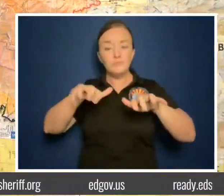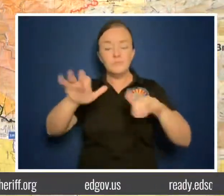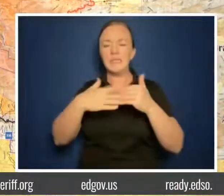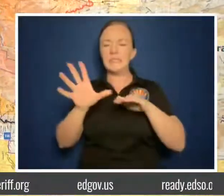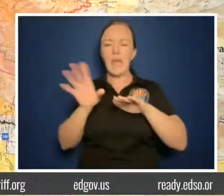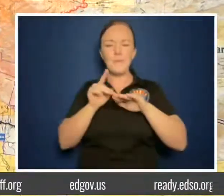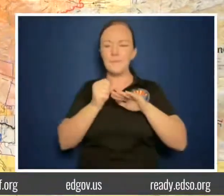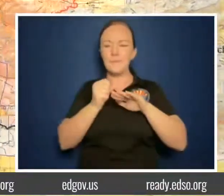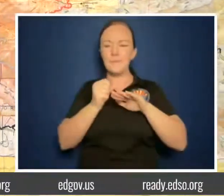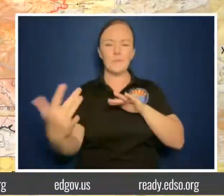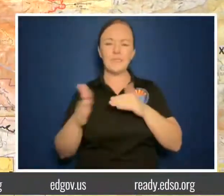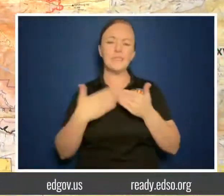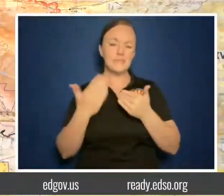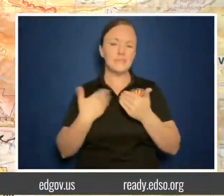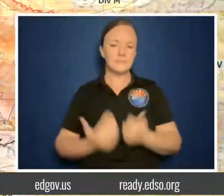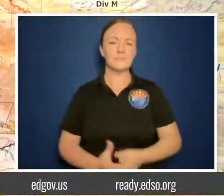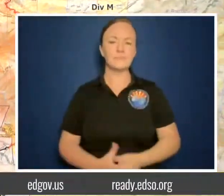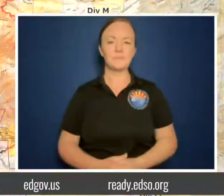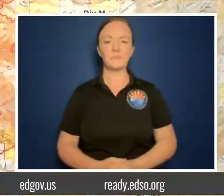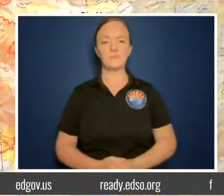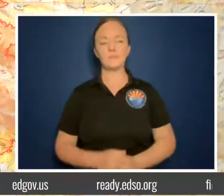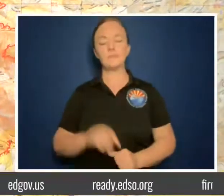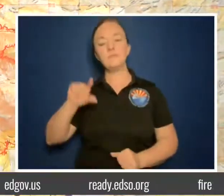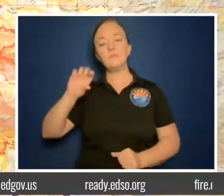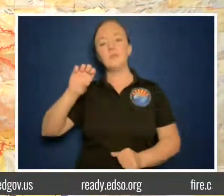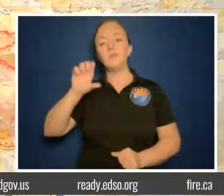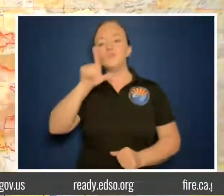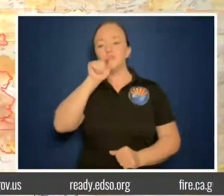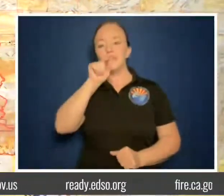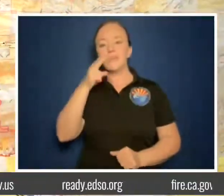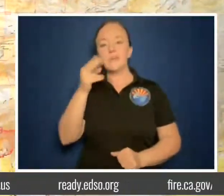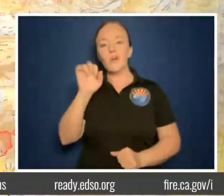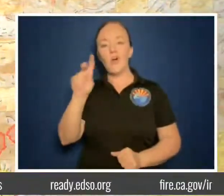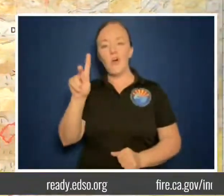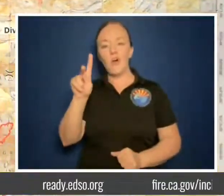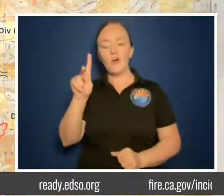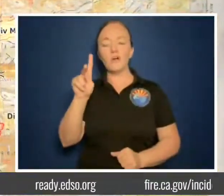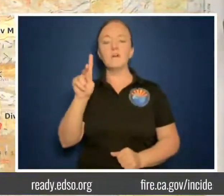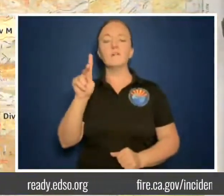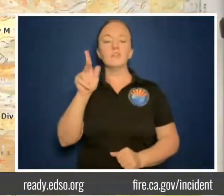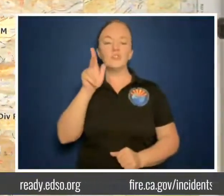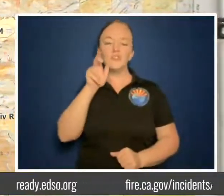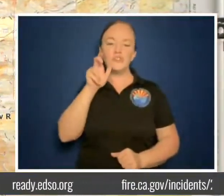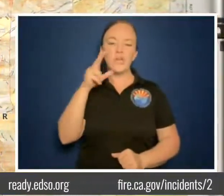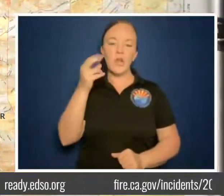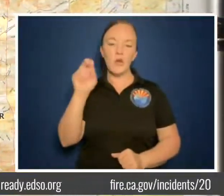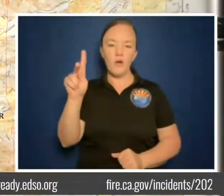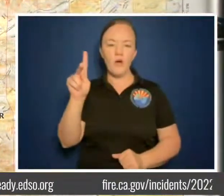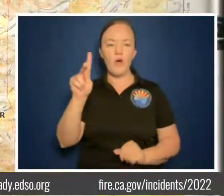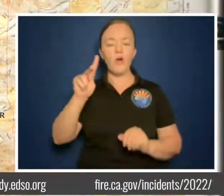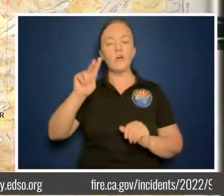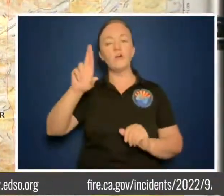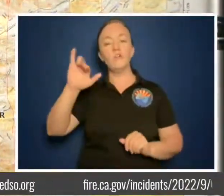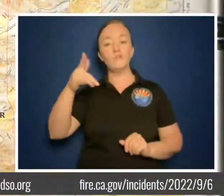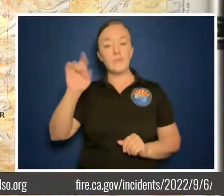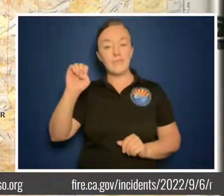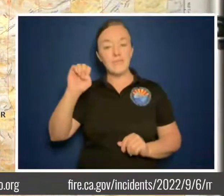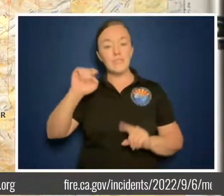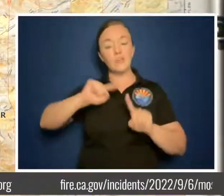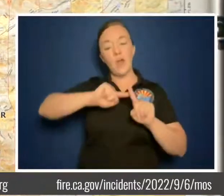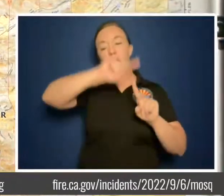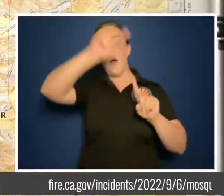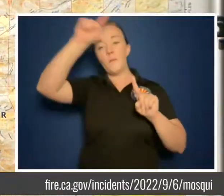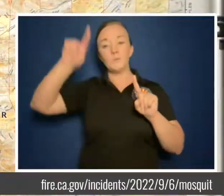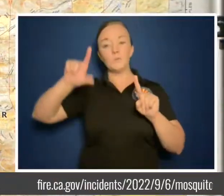Up above Chicken Hawk Ridge and into this last chance area, we really have a little